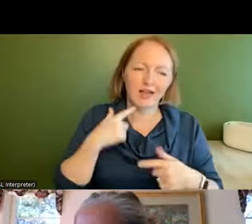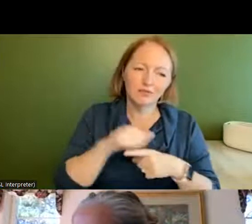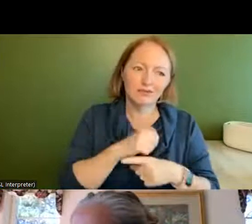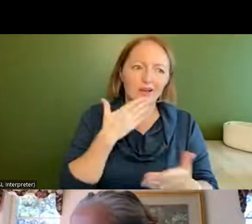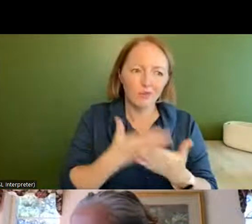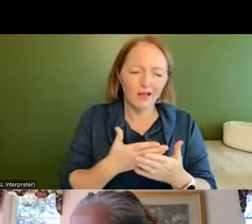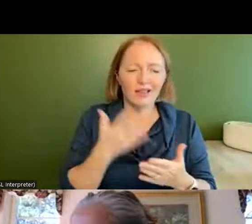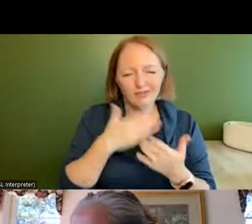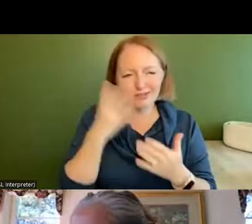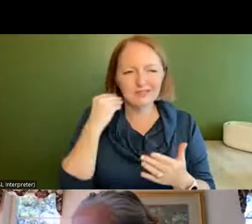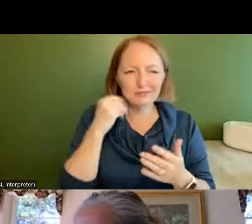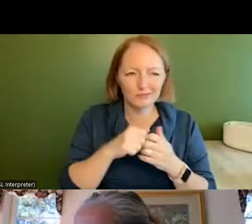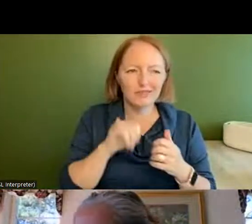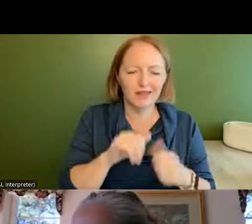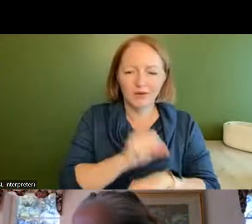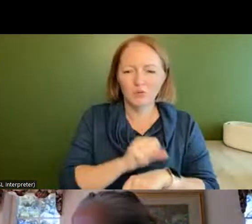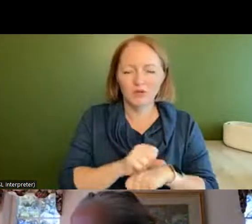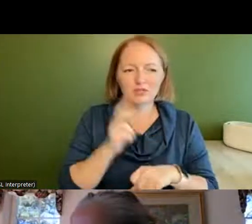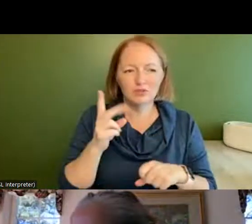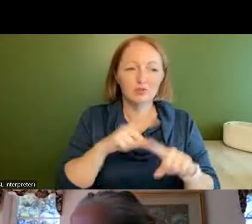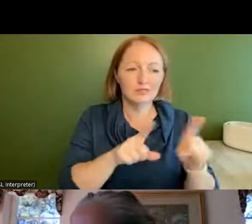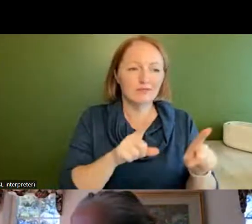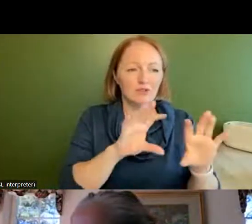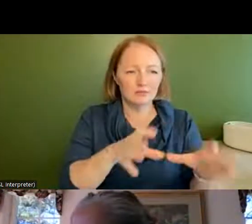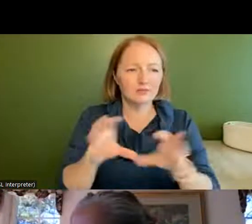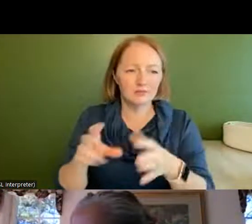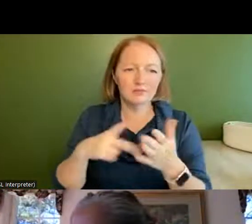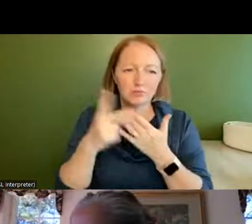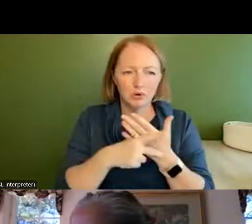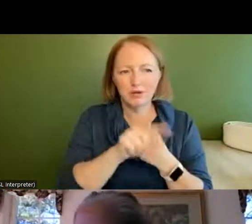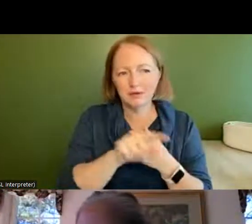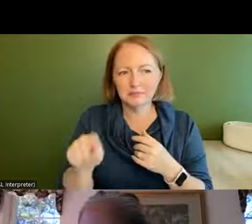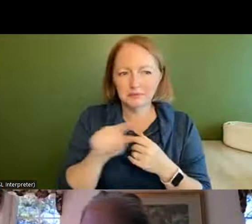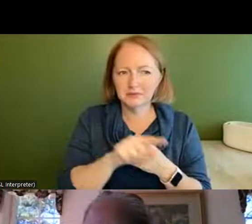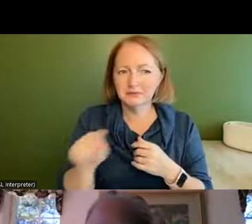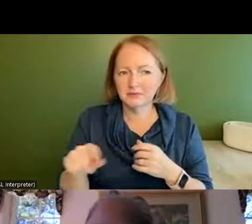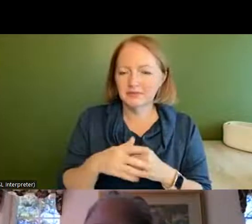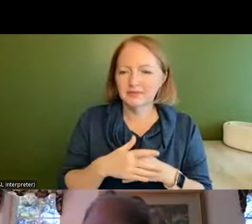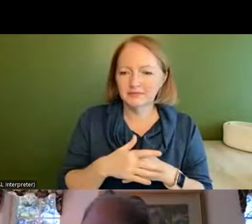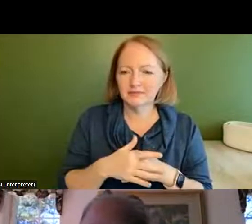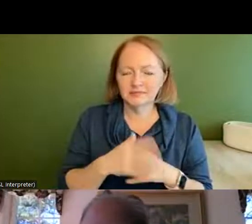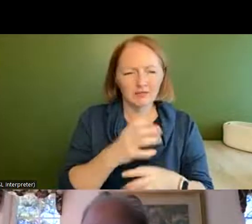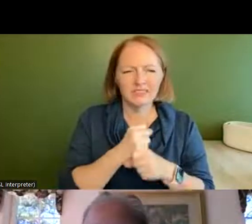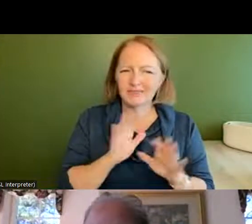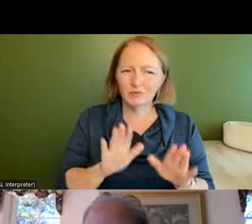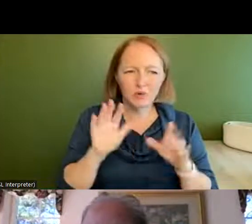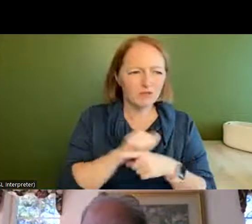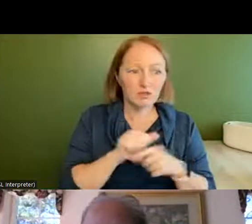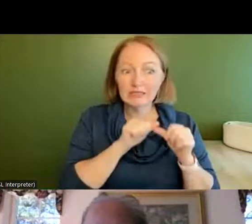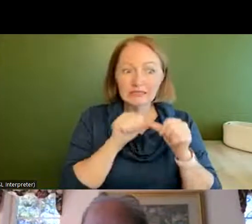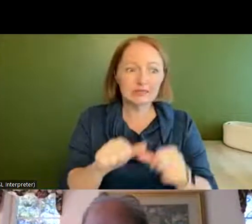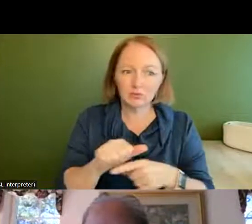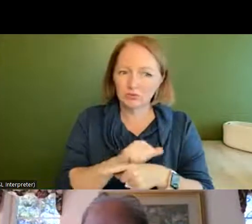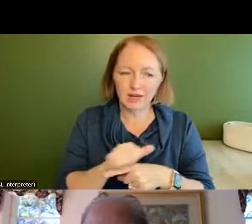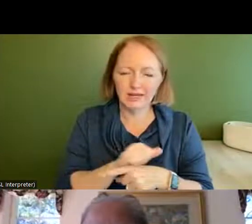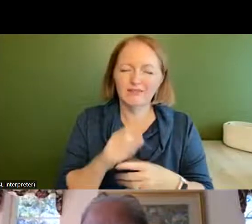well in adult day health. I worked in 2 separate adult day health programs, and I received training and continuing training